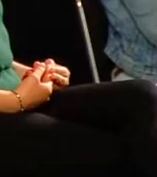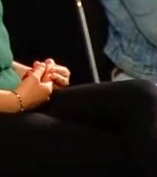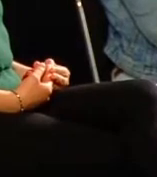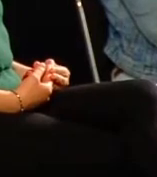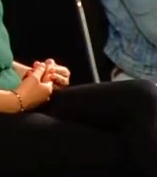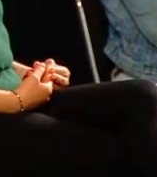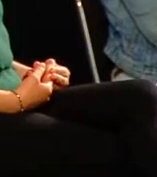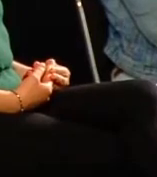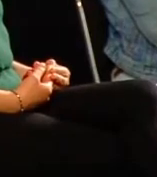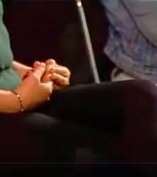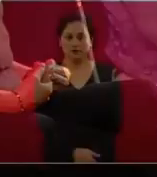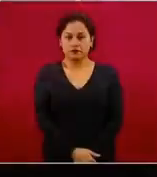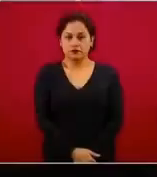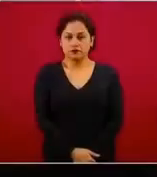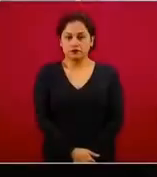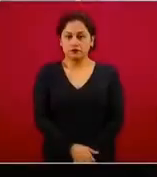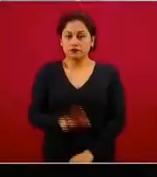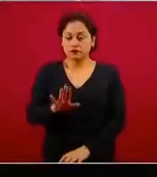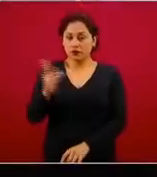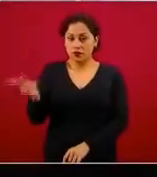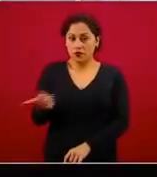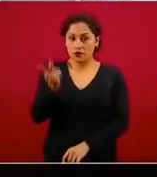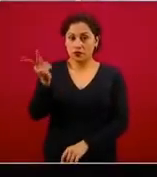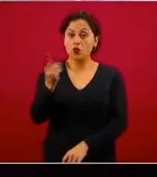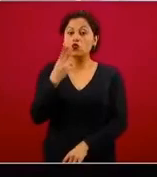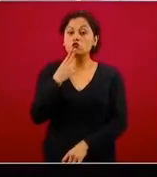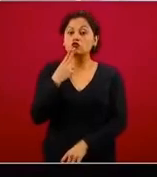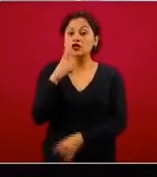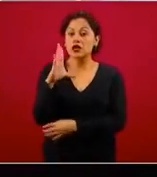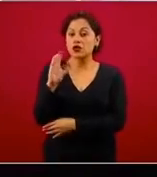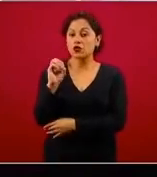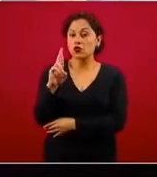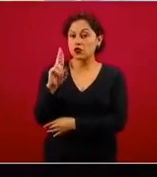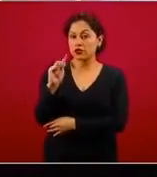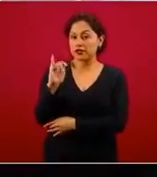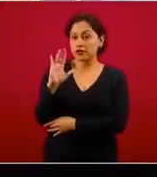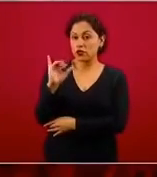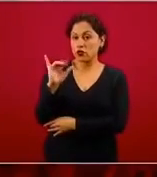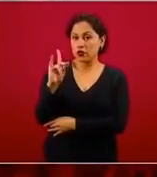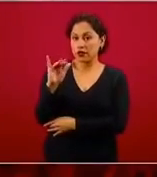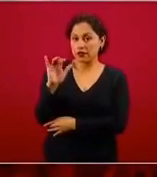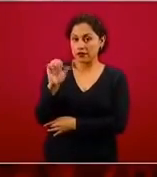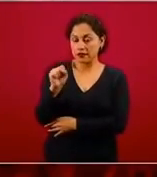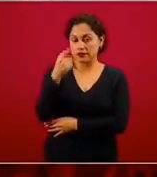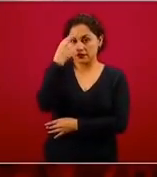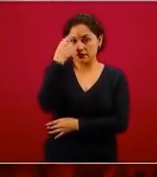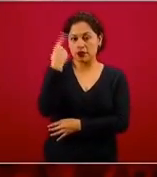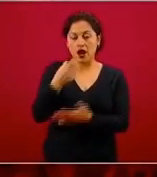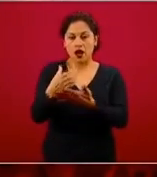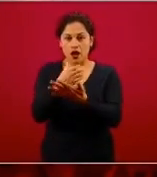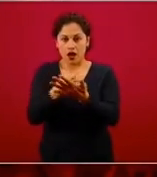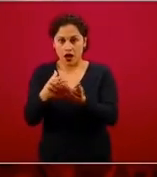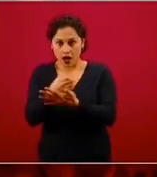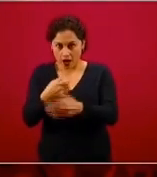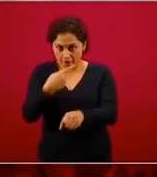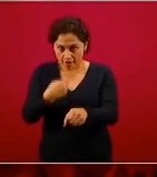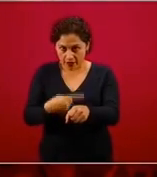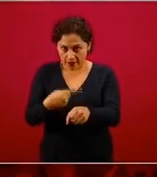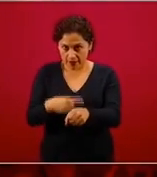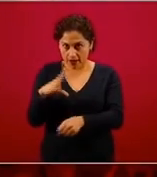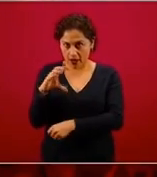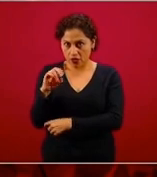utilizar wanted to talk about the corticosteroides para el chain tratamiento and hacia COVID? cortisol Gracias. steroids. Would those be useful for La dealing with última